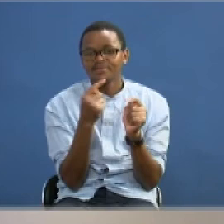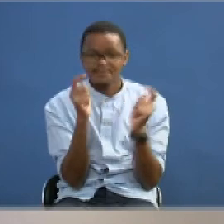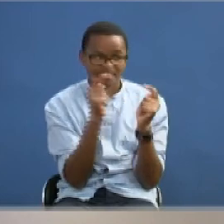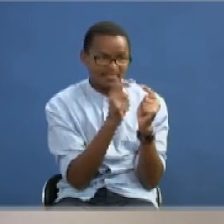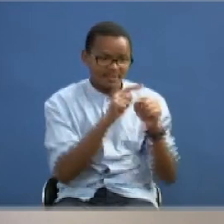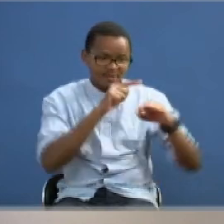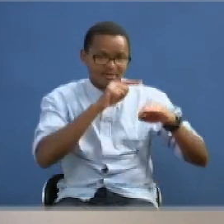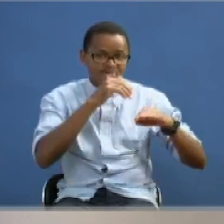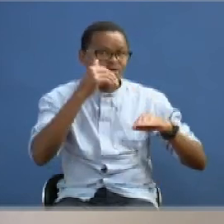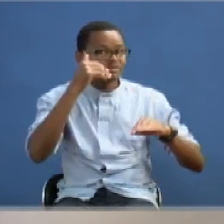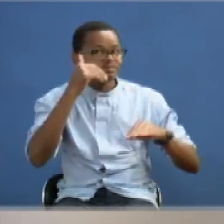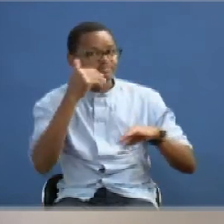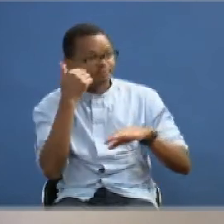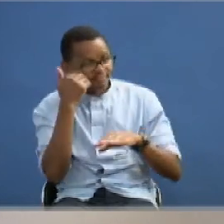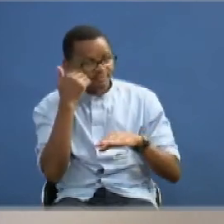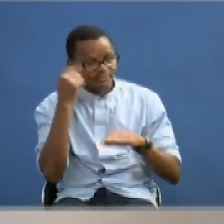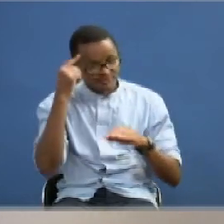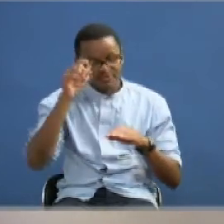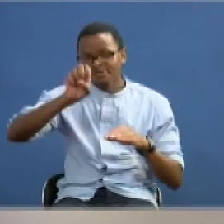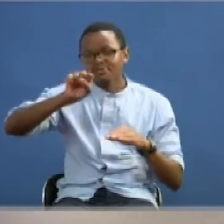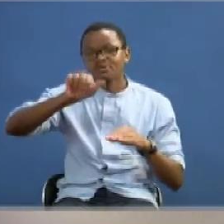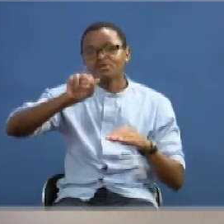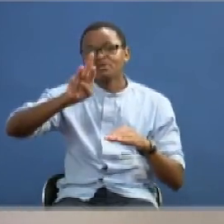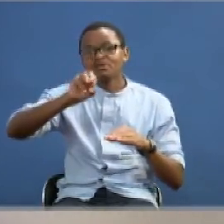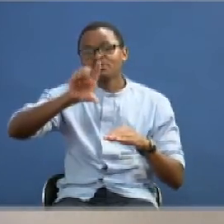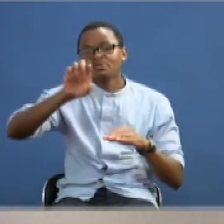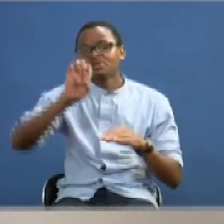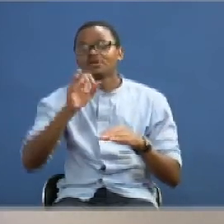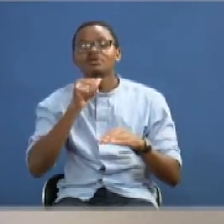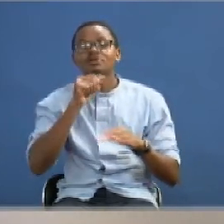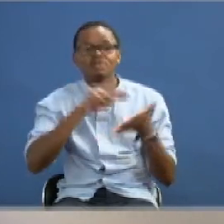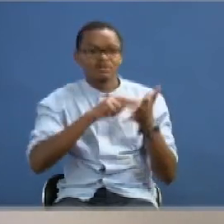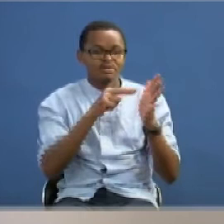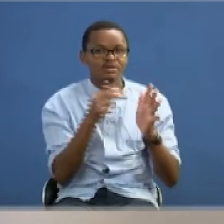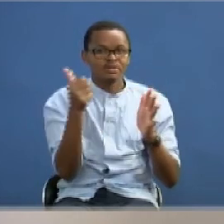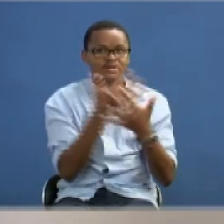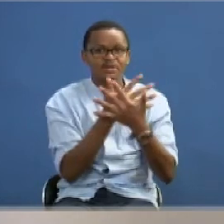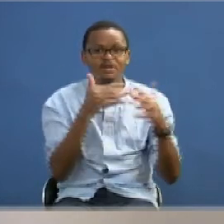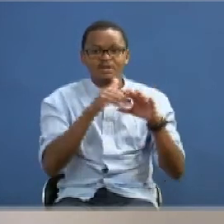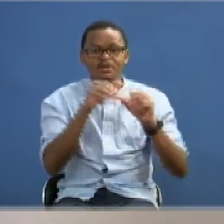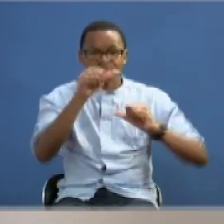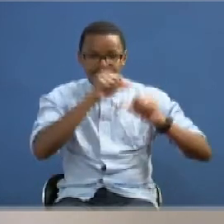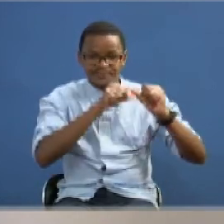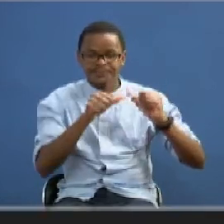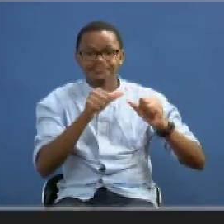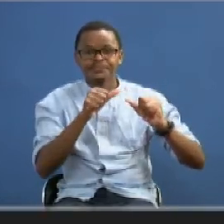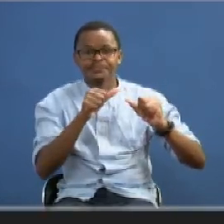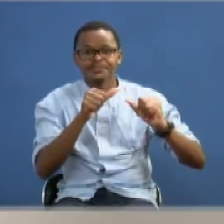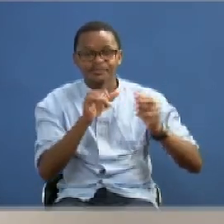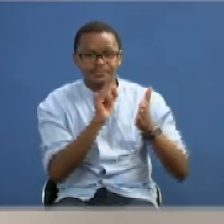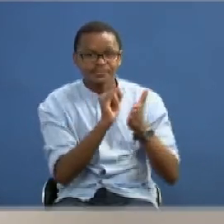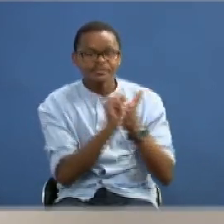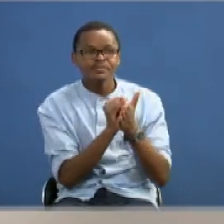testing positive for a sample that is not the right one mm-hmm. does not mean anything in science. So I would say